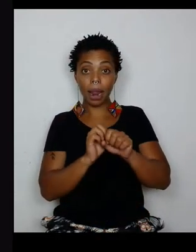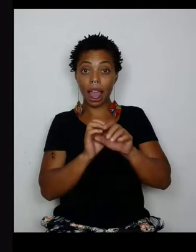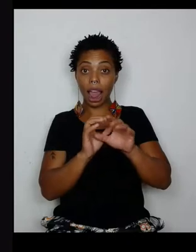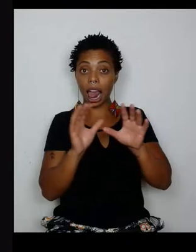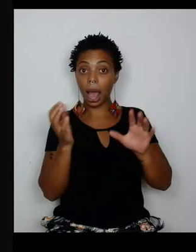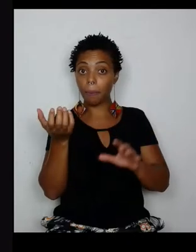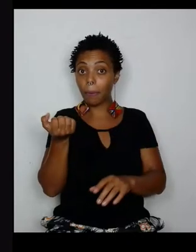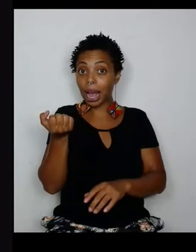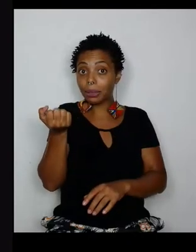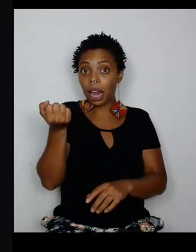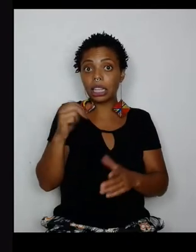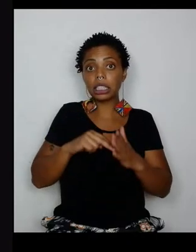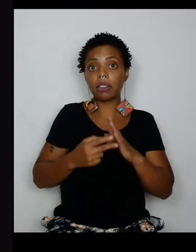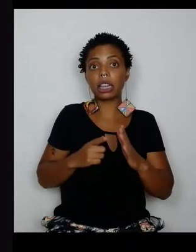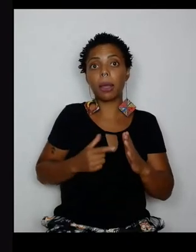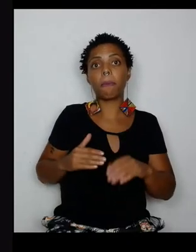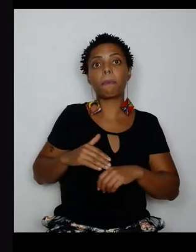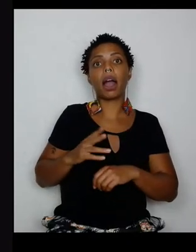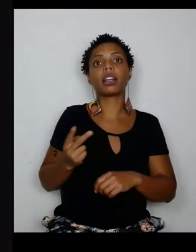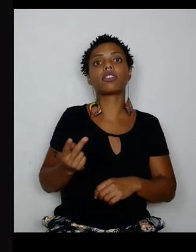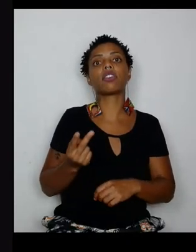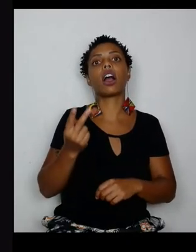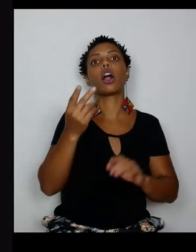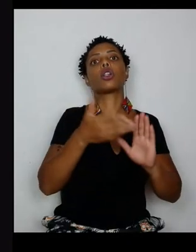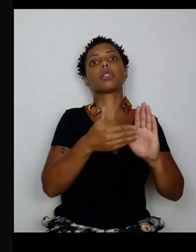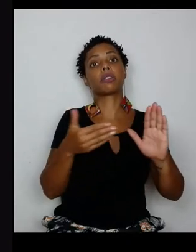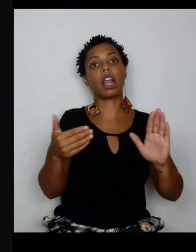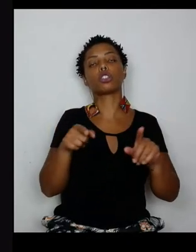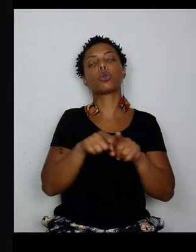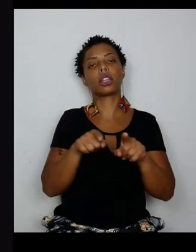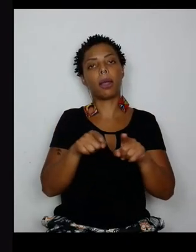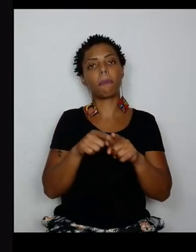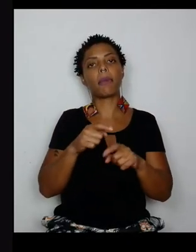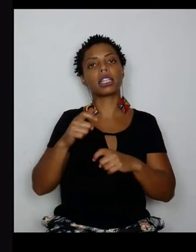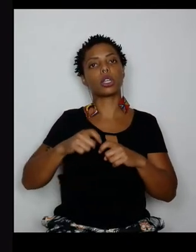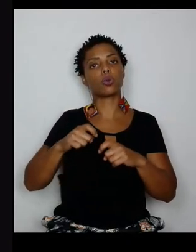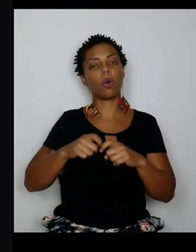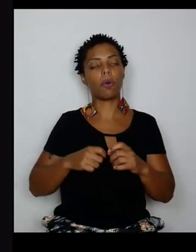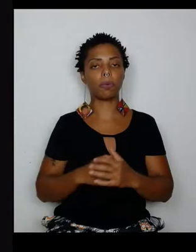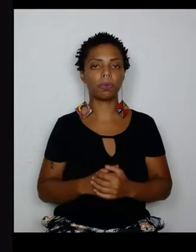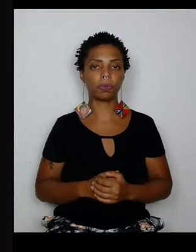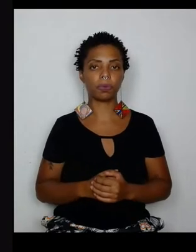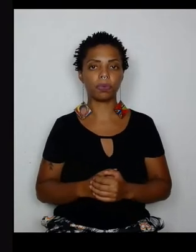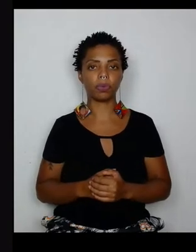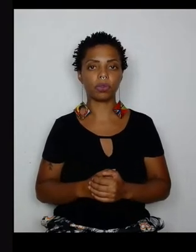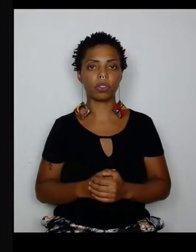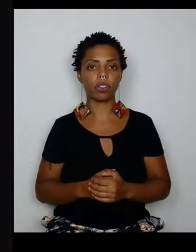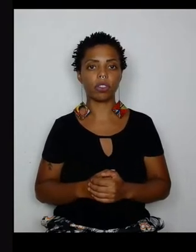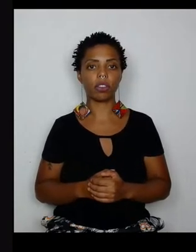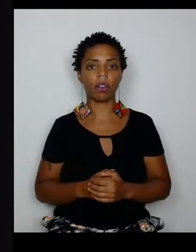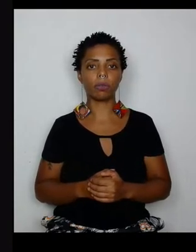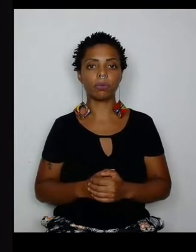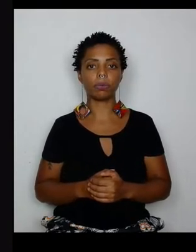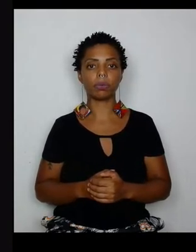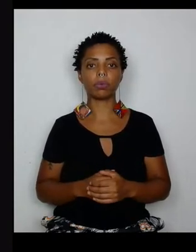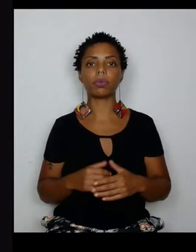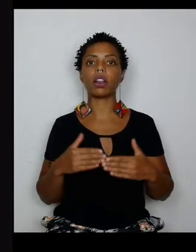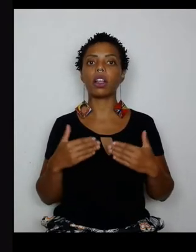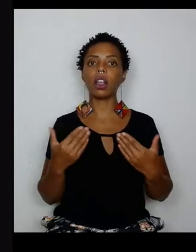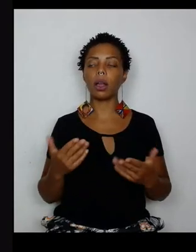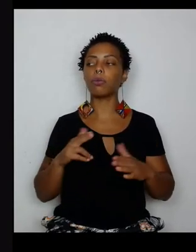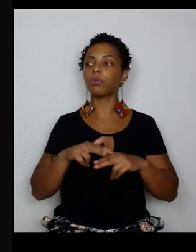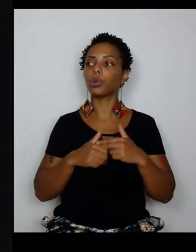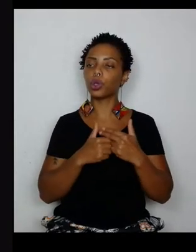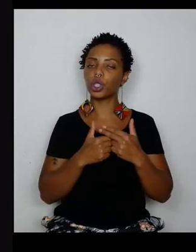its aesthetic and erotic value hence the trope of pairing aristocratic or princely